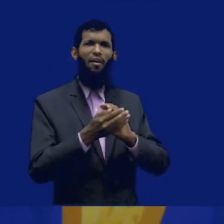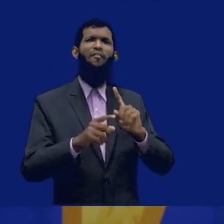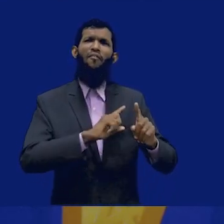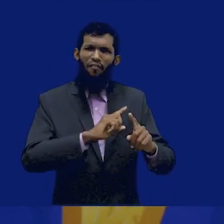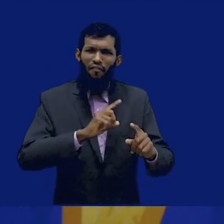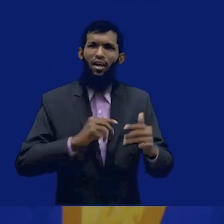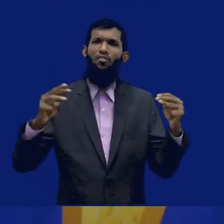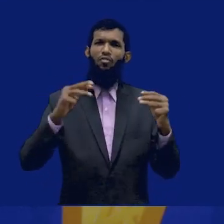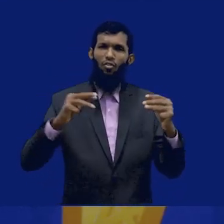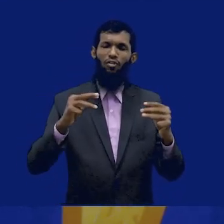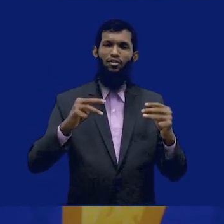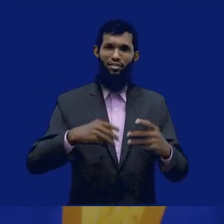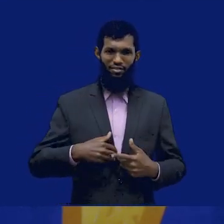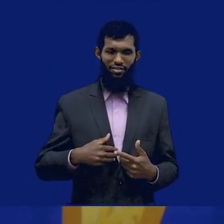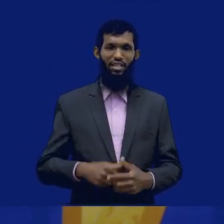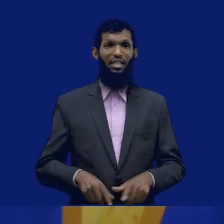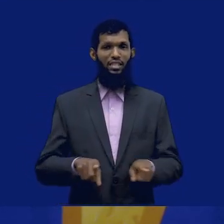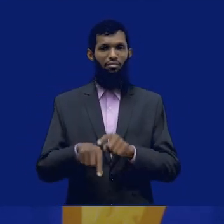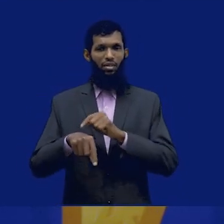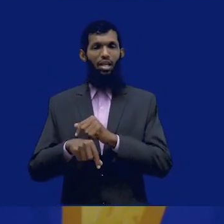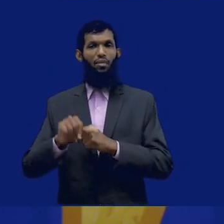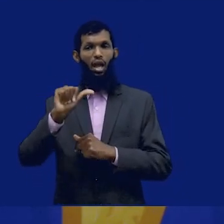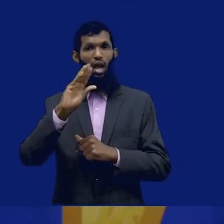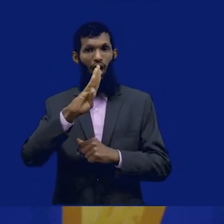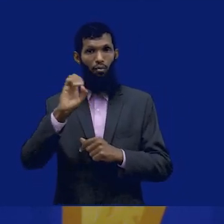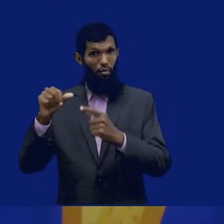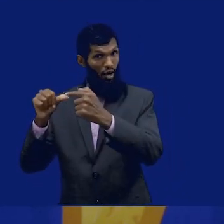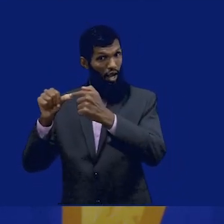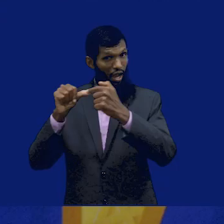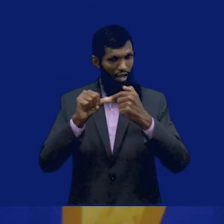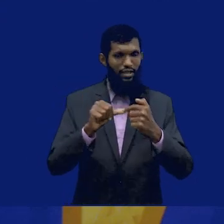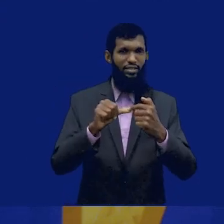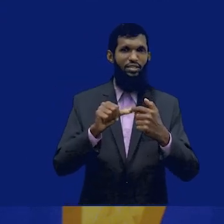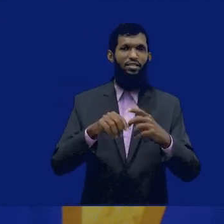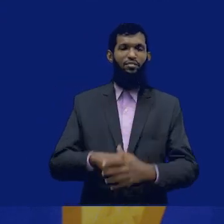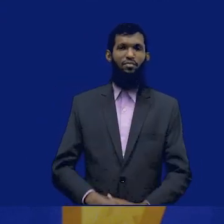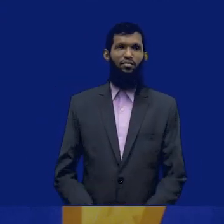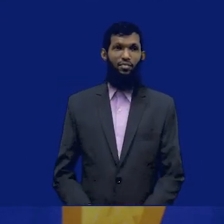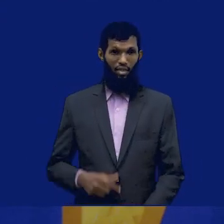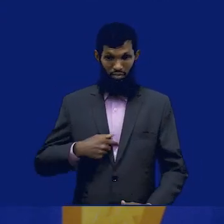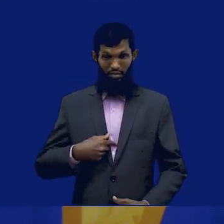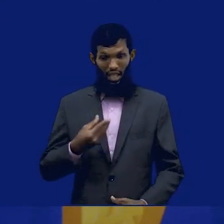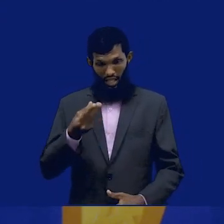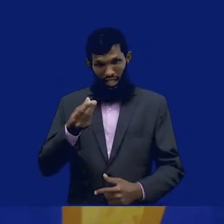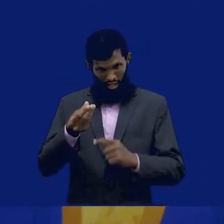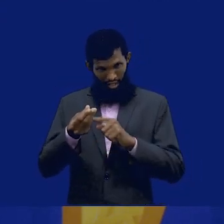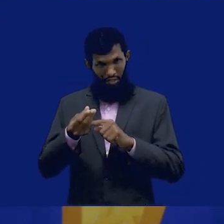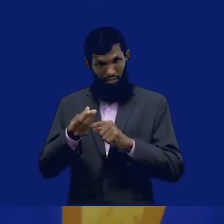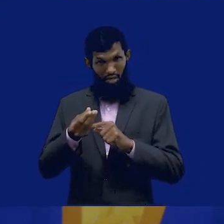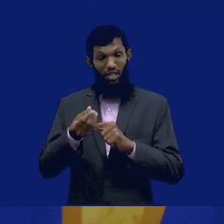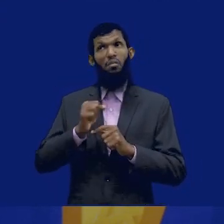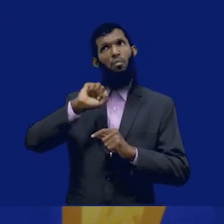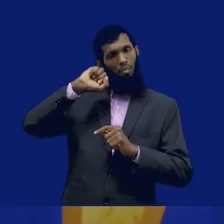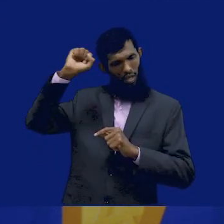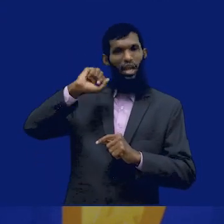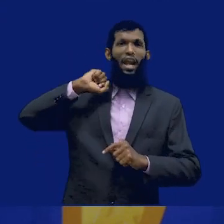Bakr say in response to them? Abu Bakr said that zakat is haqqul mal, that